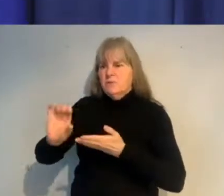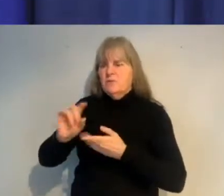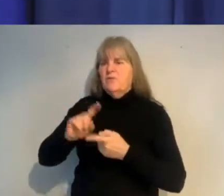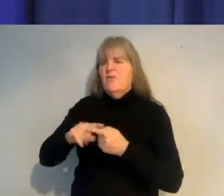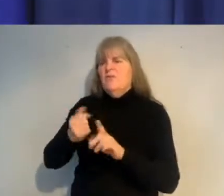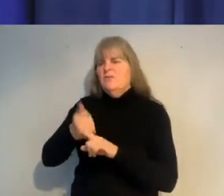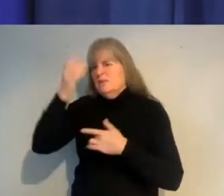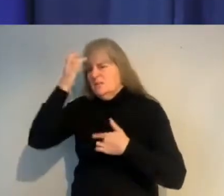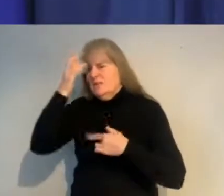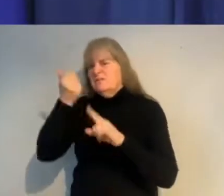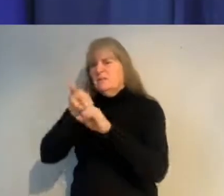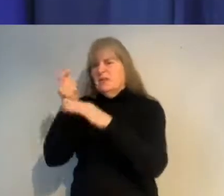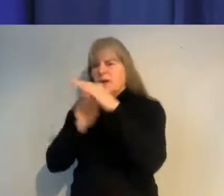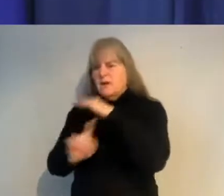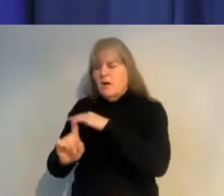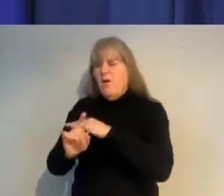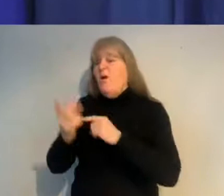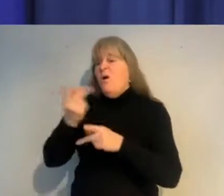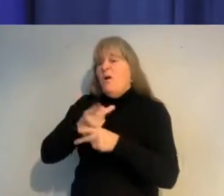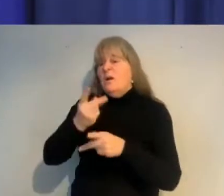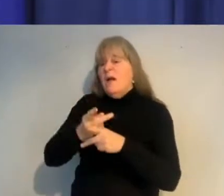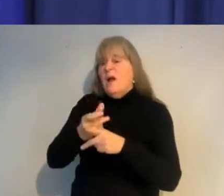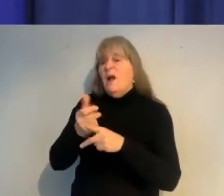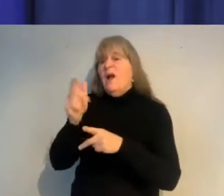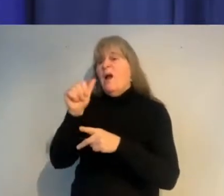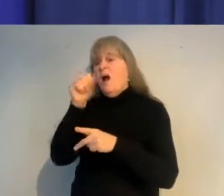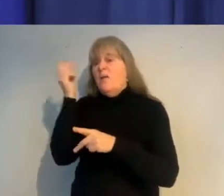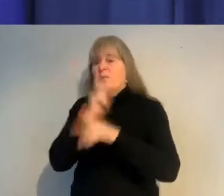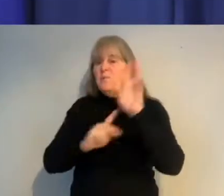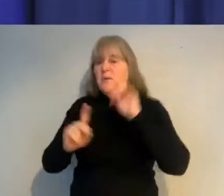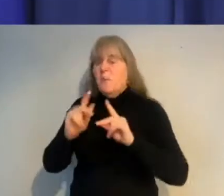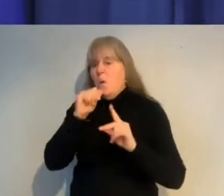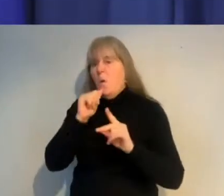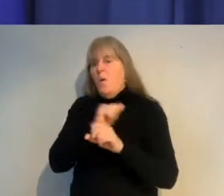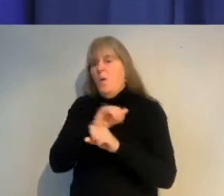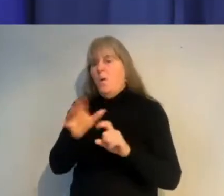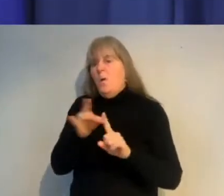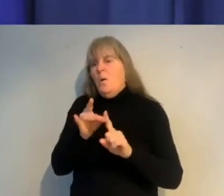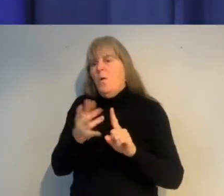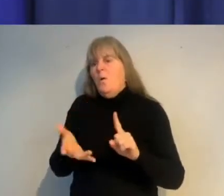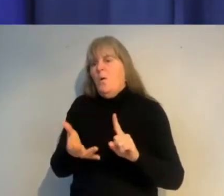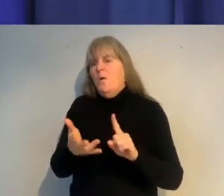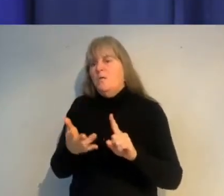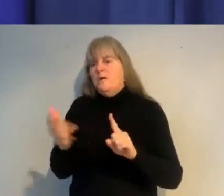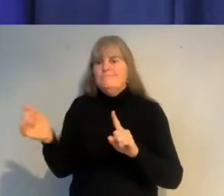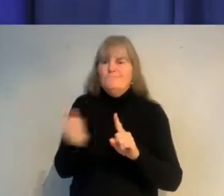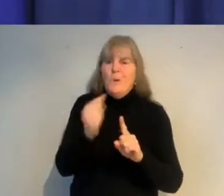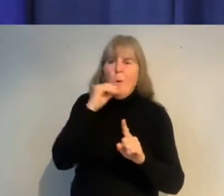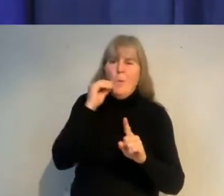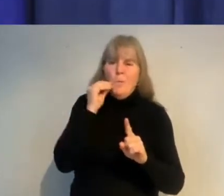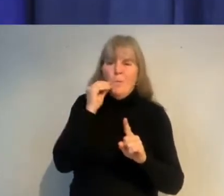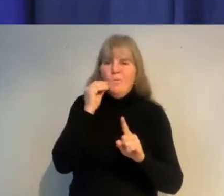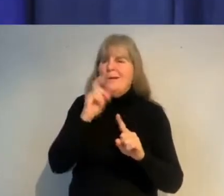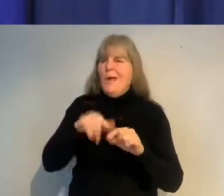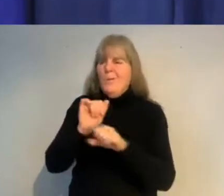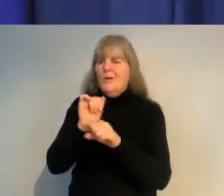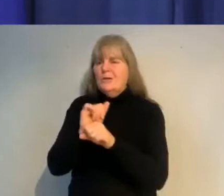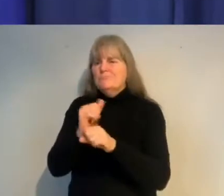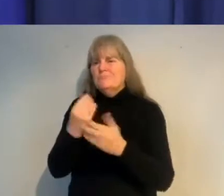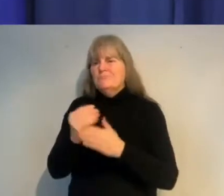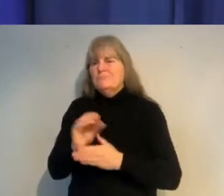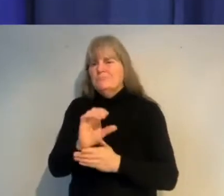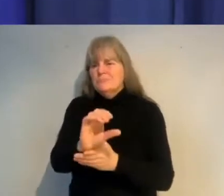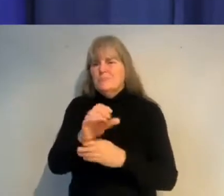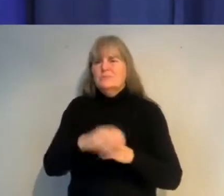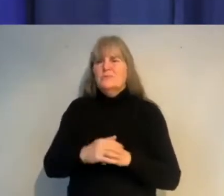for other household members due to COVID-19. All eligible Yukon employers and self-employed